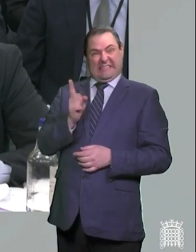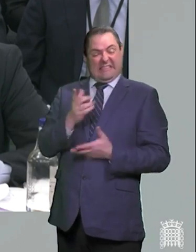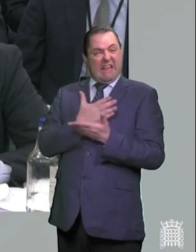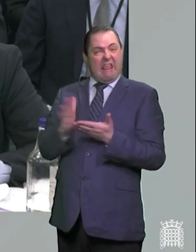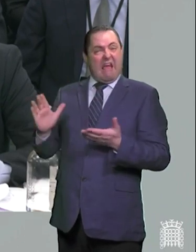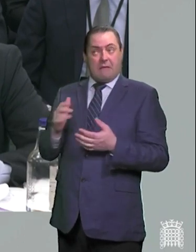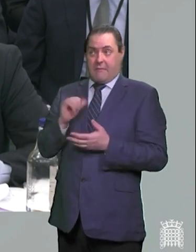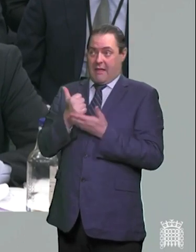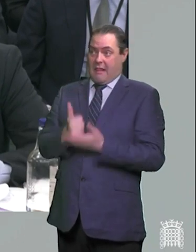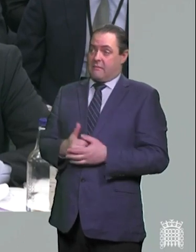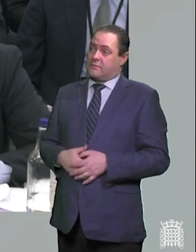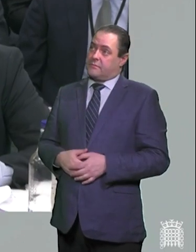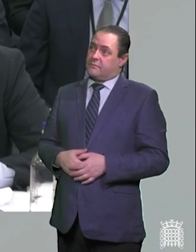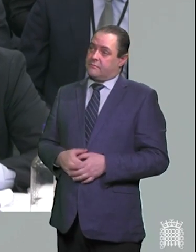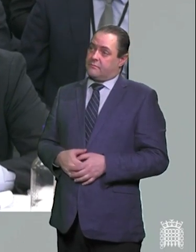that would have helped.